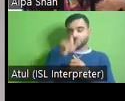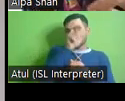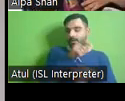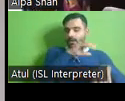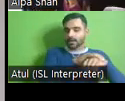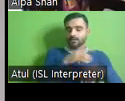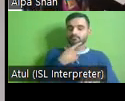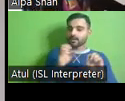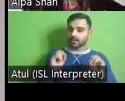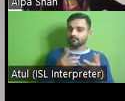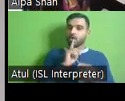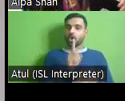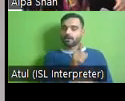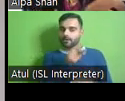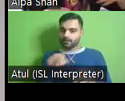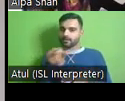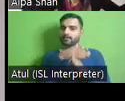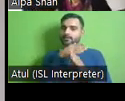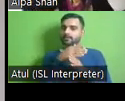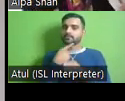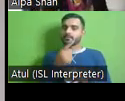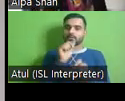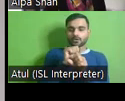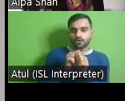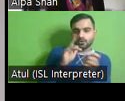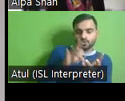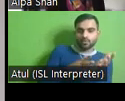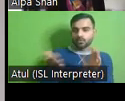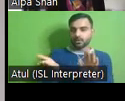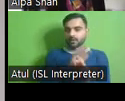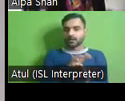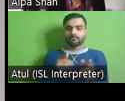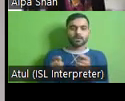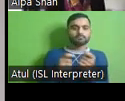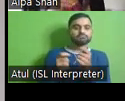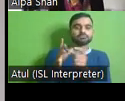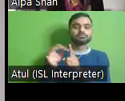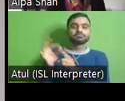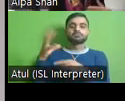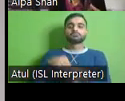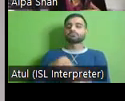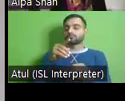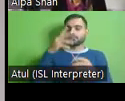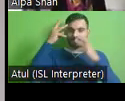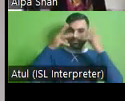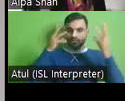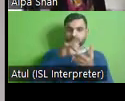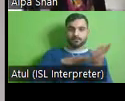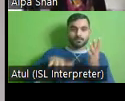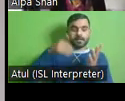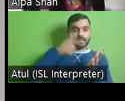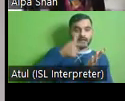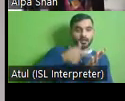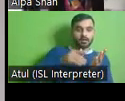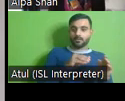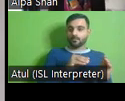and the man starts shaking, and he walks off as if he's led by the spirit. And he wanders from the field to the hamlet, and he